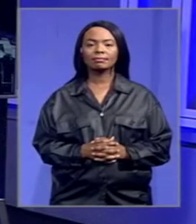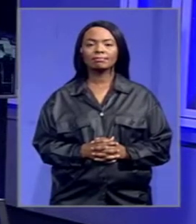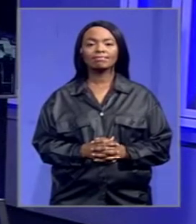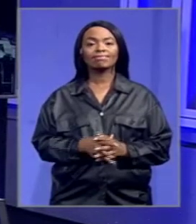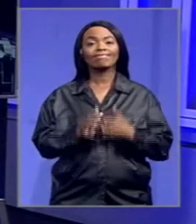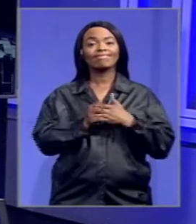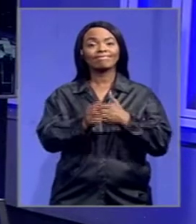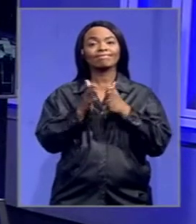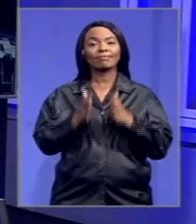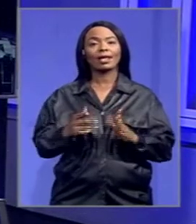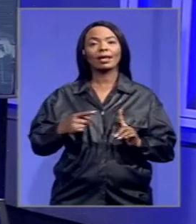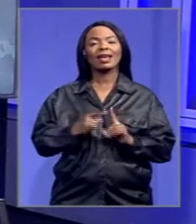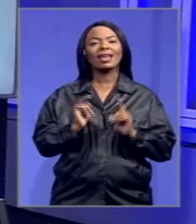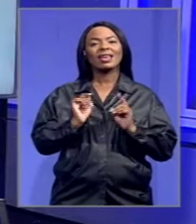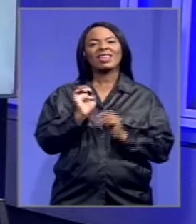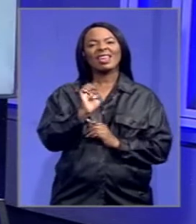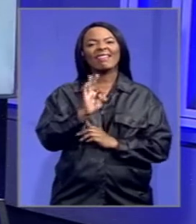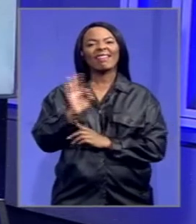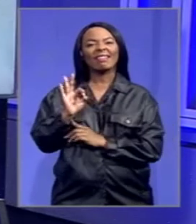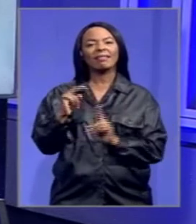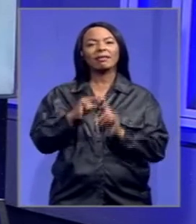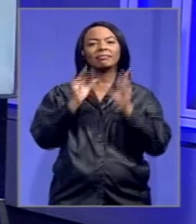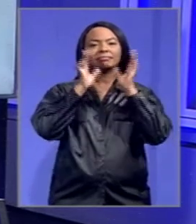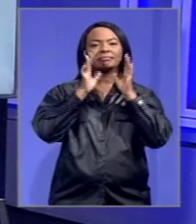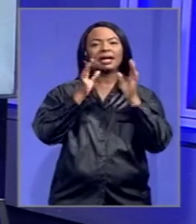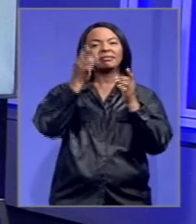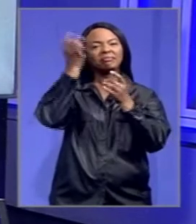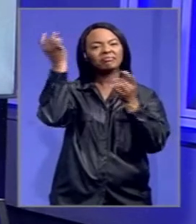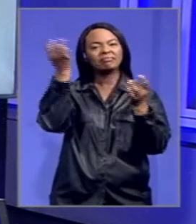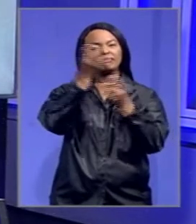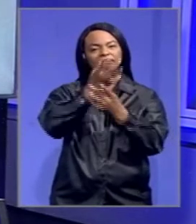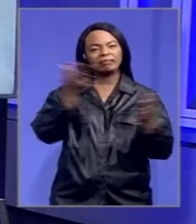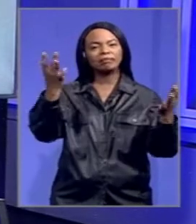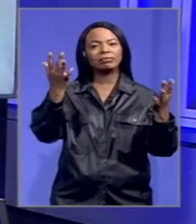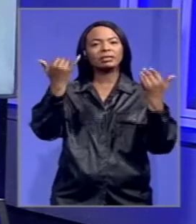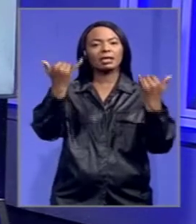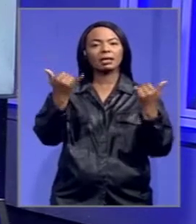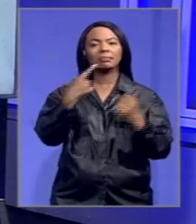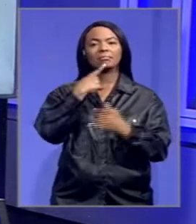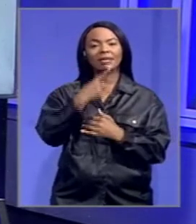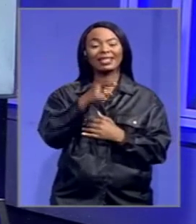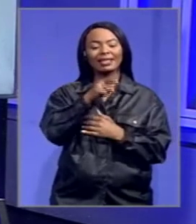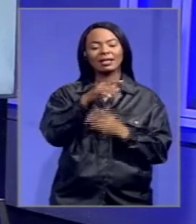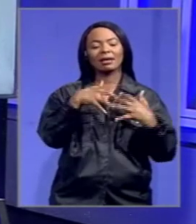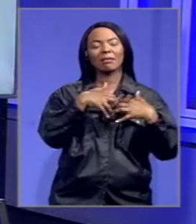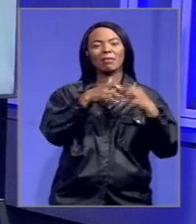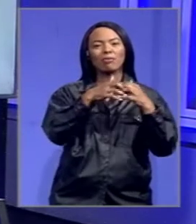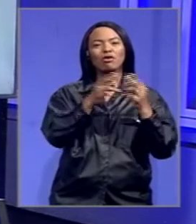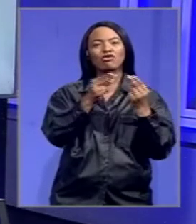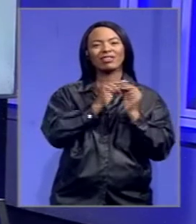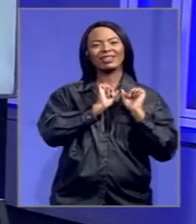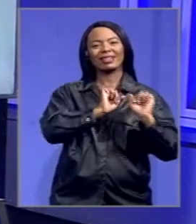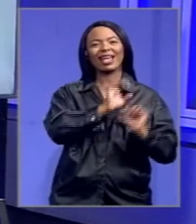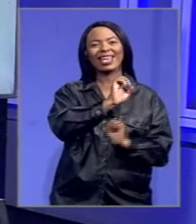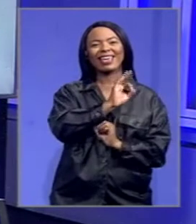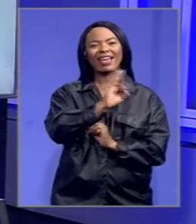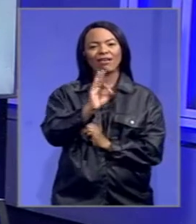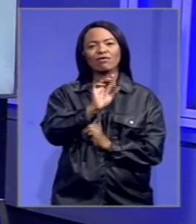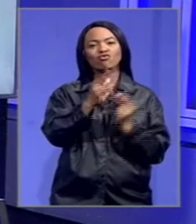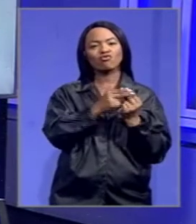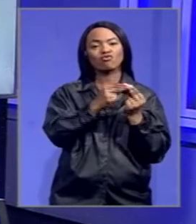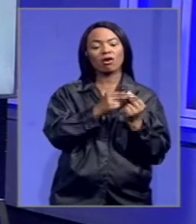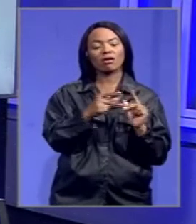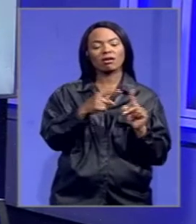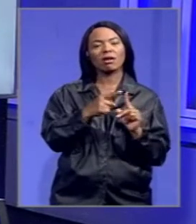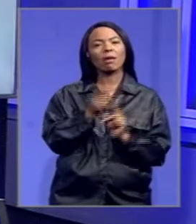Moetapele wa EFF Julius Malema o boleletse ditho tsa mokga wa habo hore mokga o tlo theha union ya basebetsi. Malema o ne a setleha puo rallying ena e